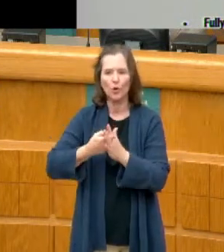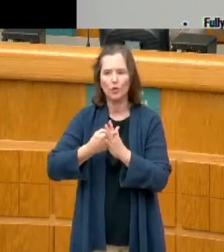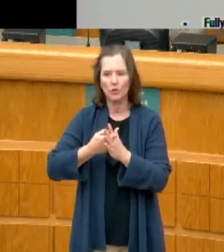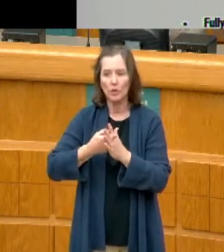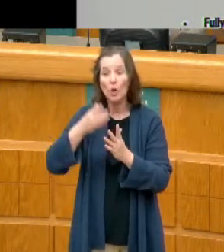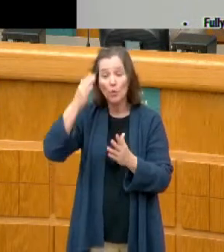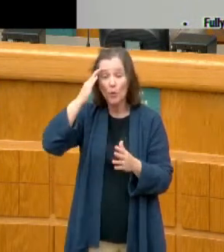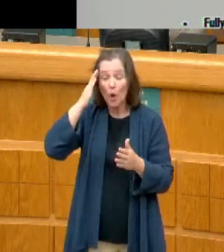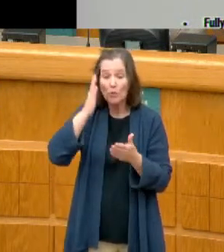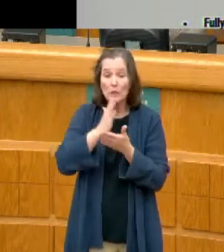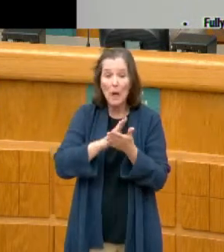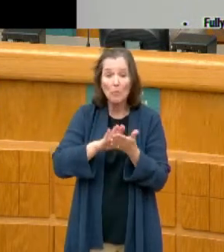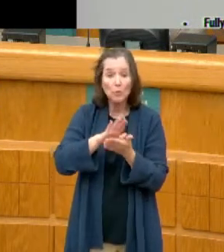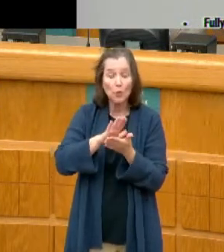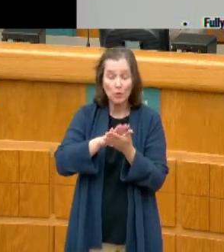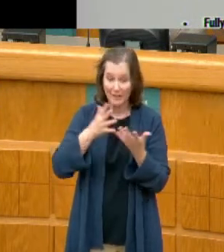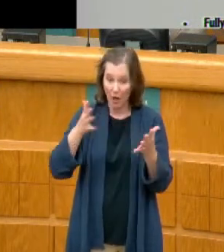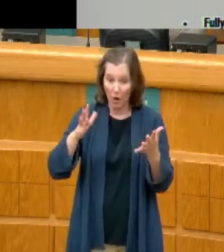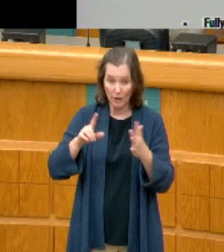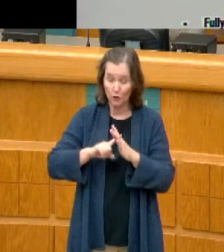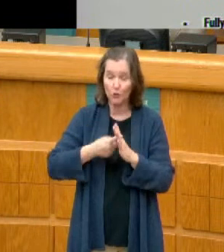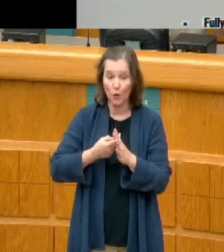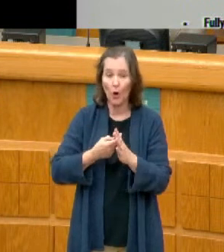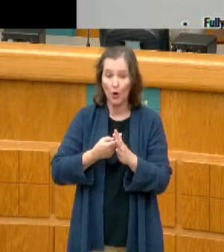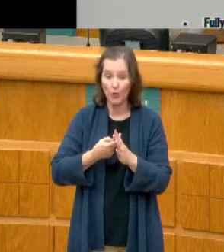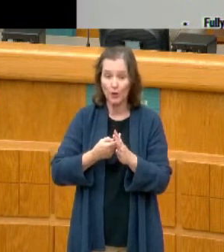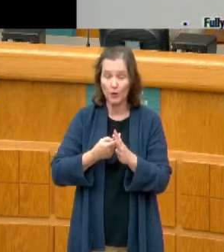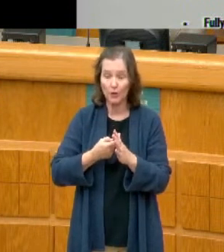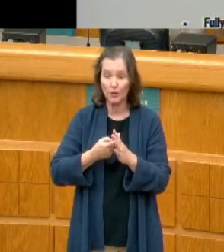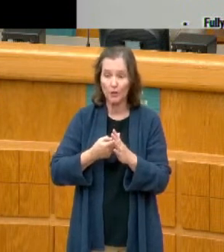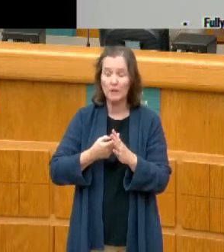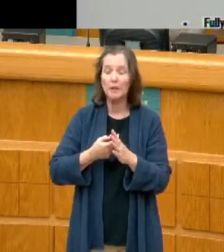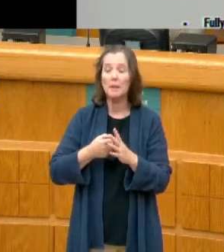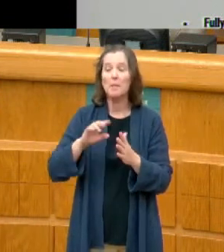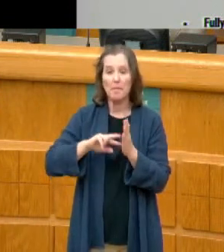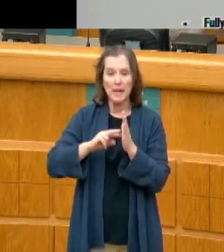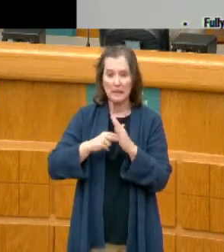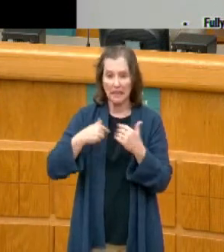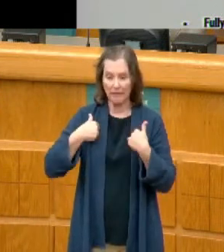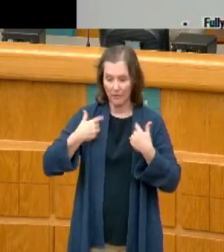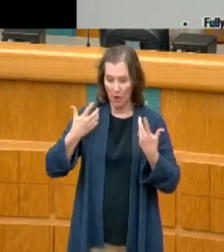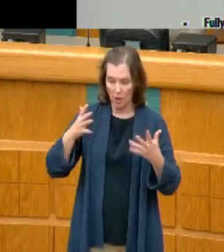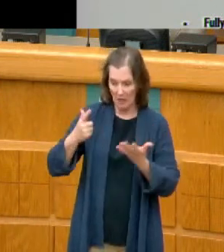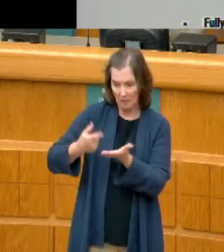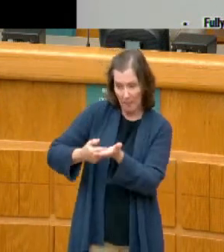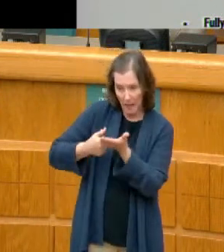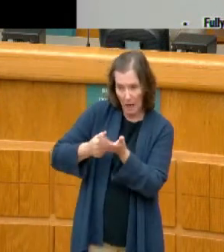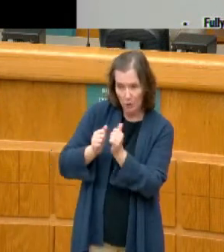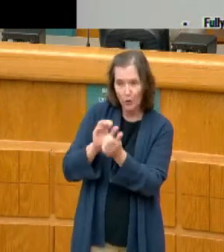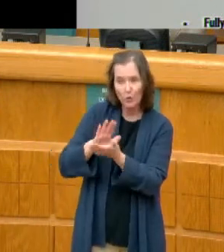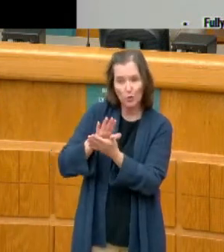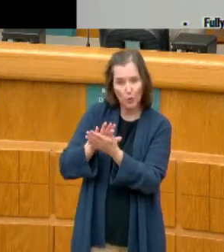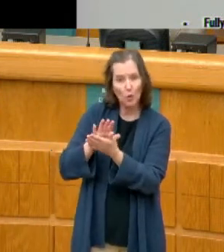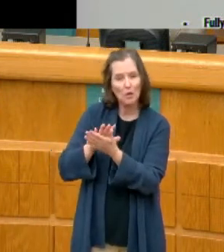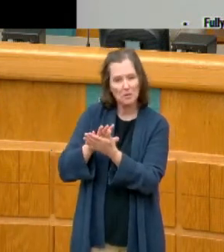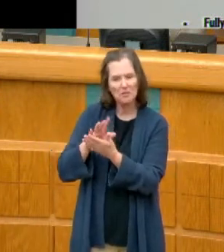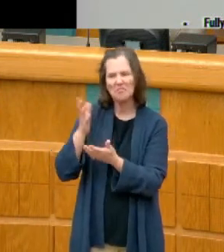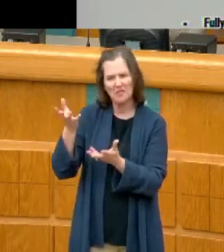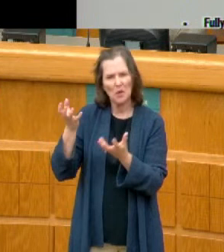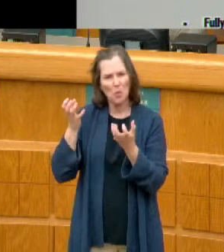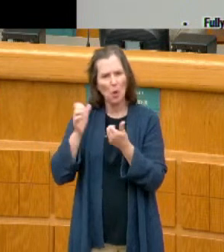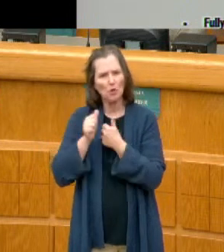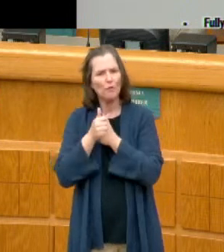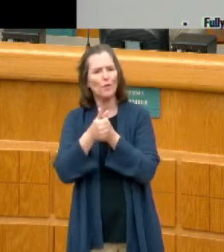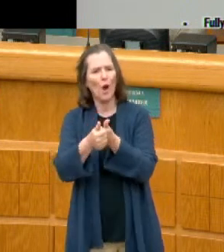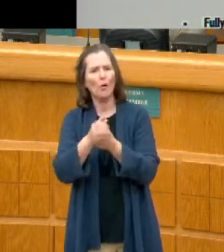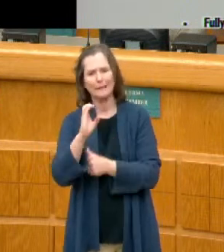that are year-round that have already started, and so we've already had conversations with them, and they seem like they're all on board to go ahead and